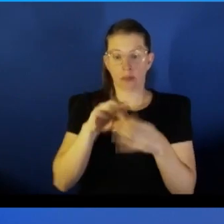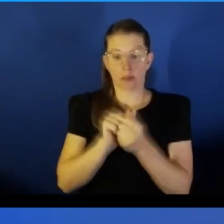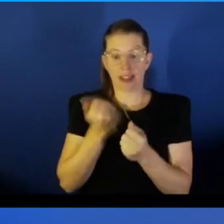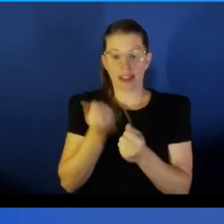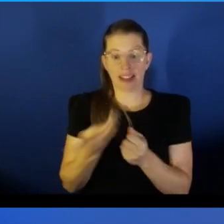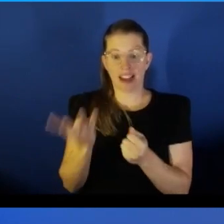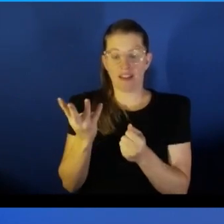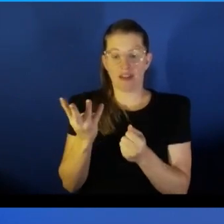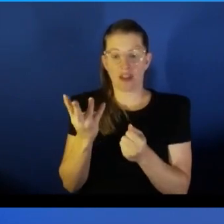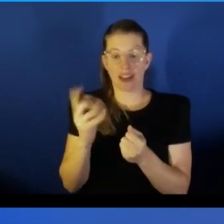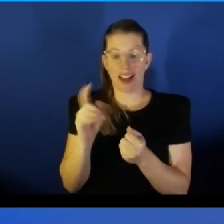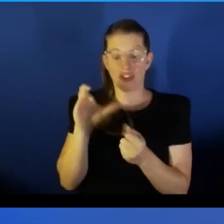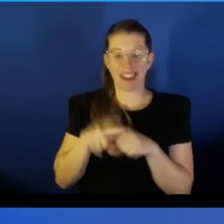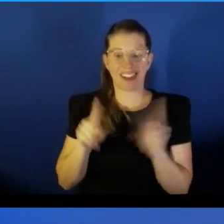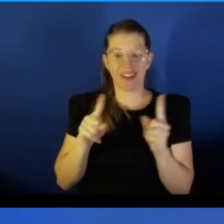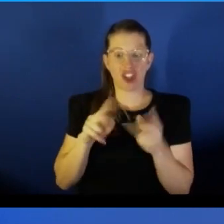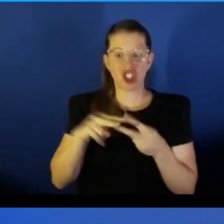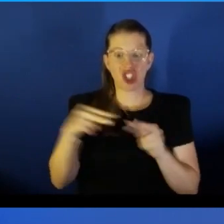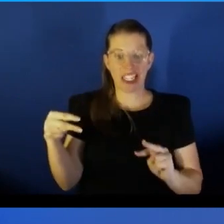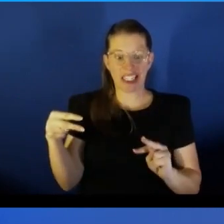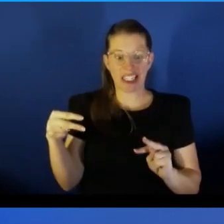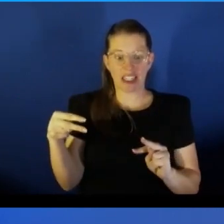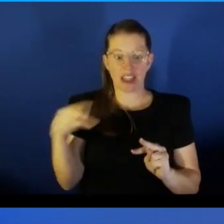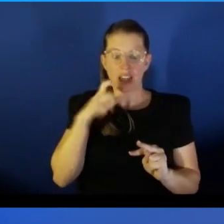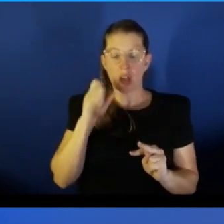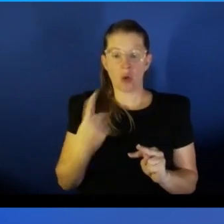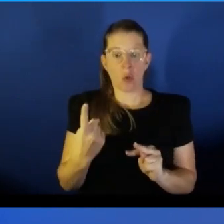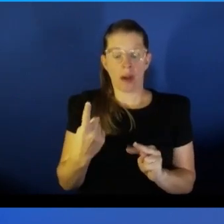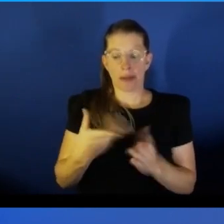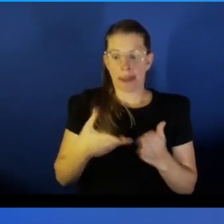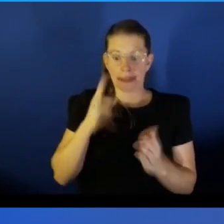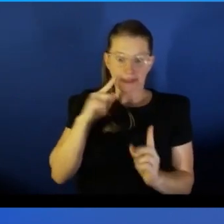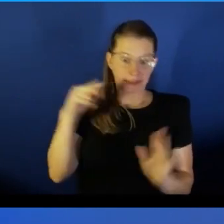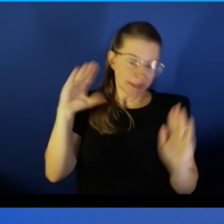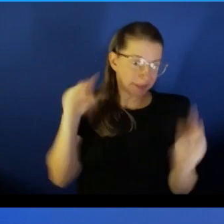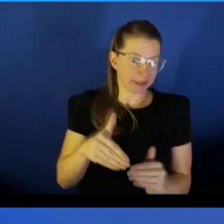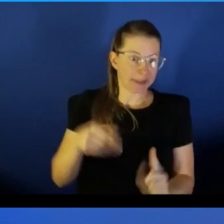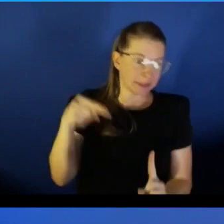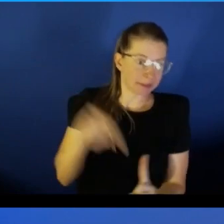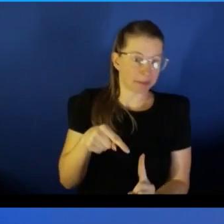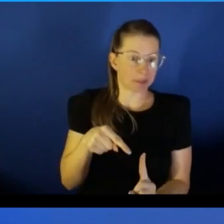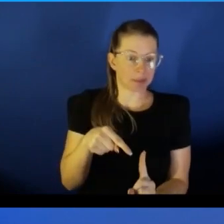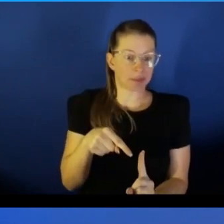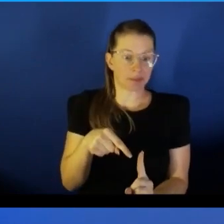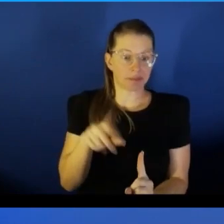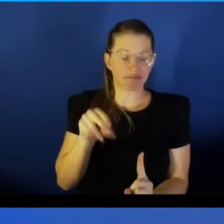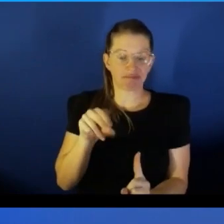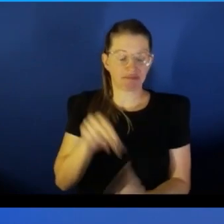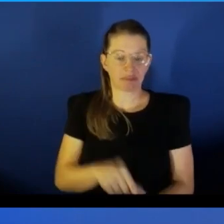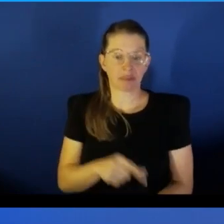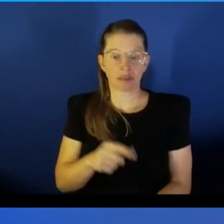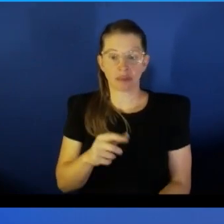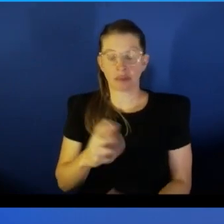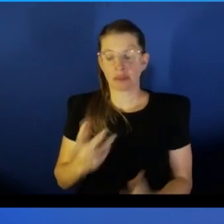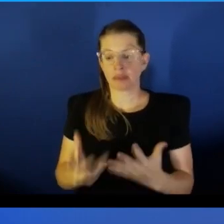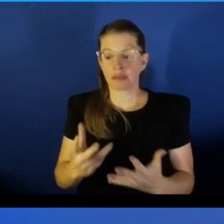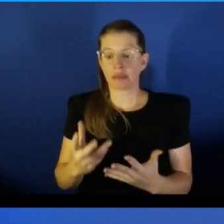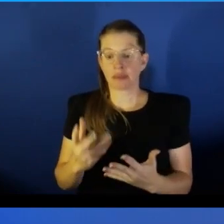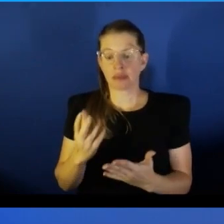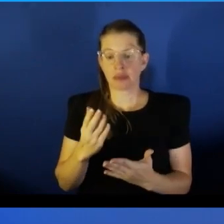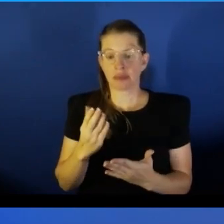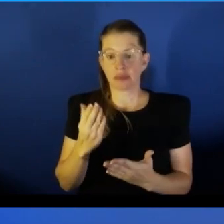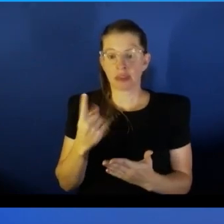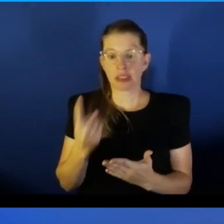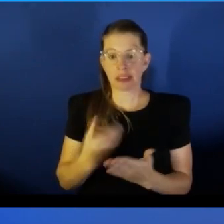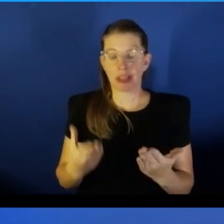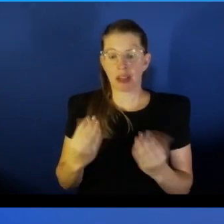different genes, but we are, there's not one thing that we're pinpointing there. There likely could be, something that you are more susceptible